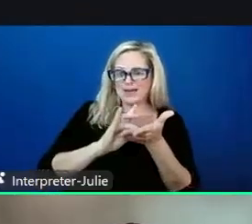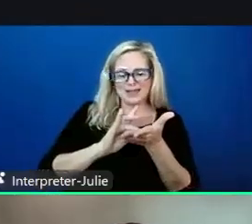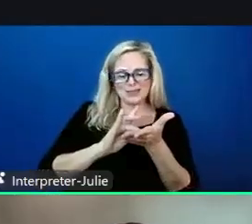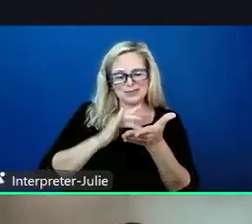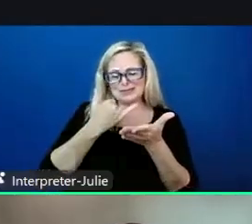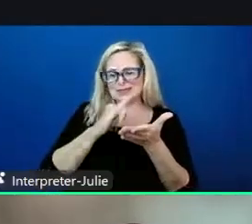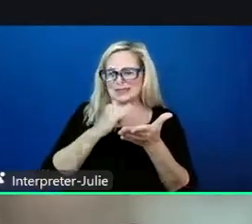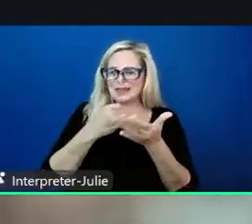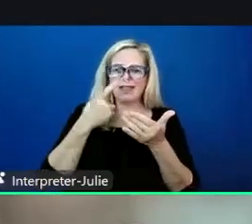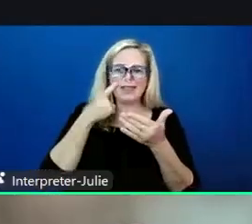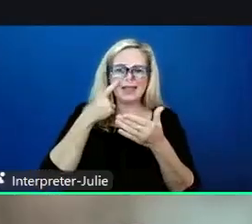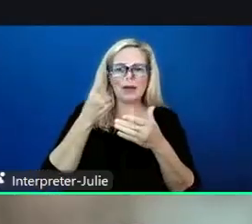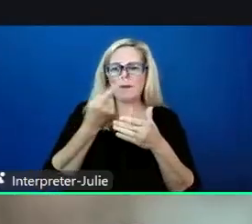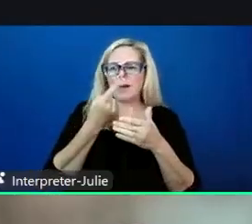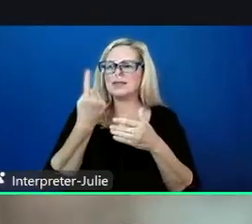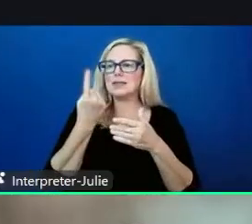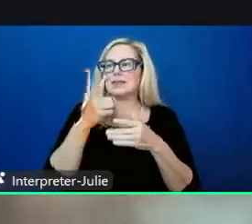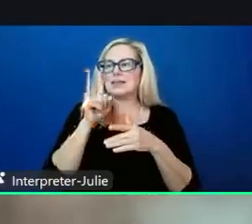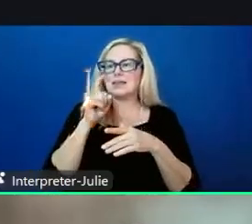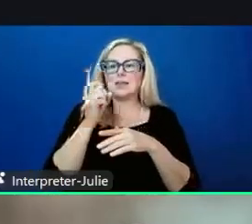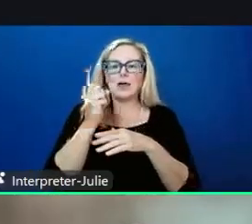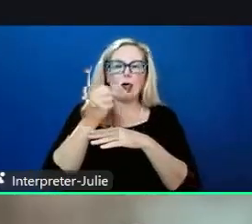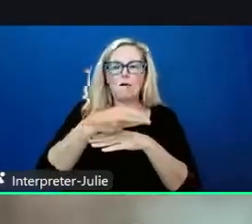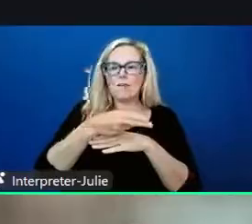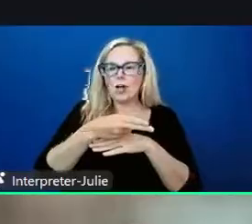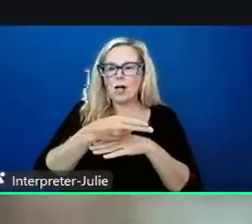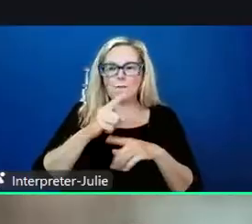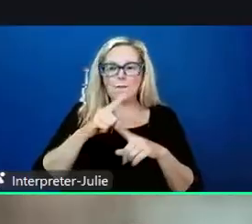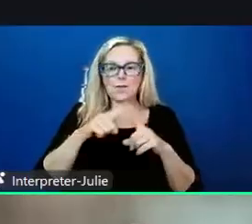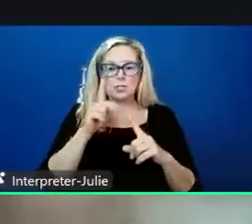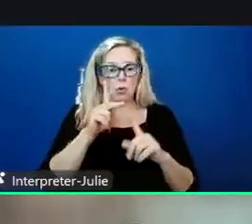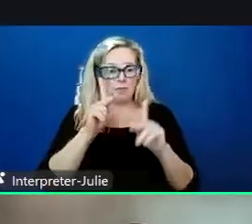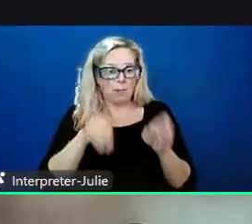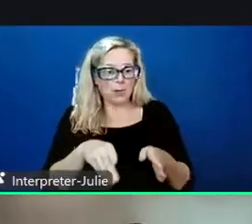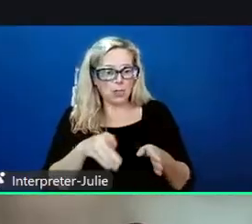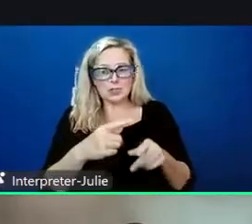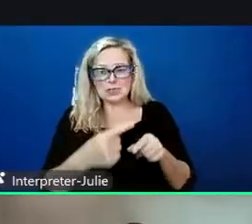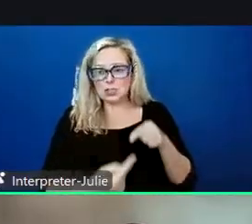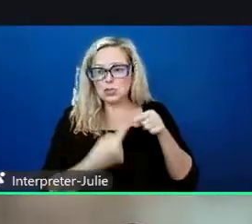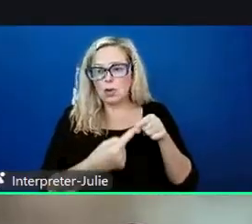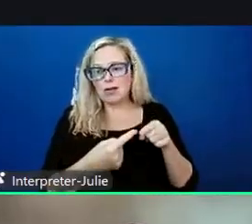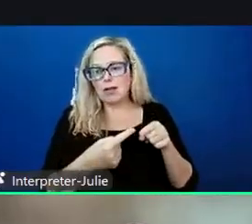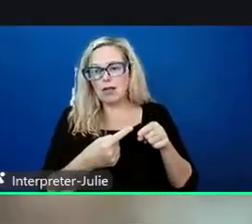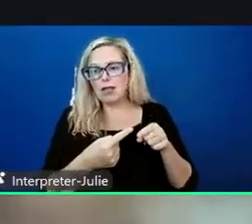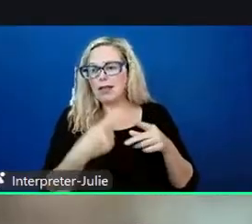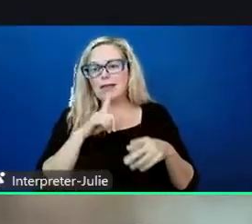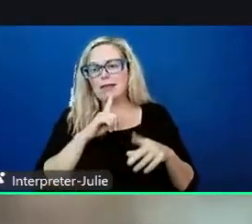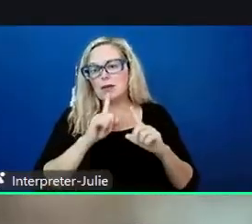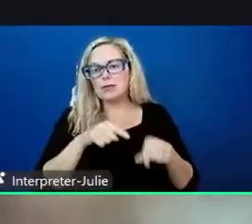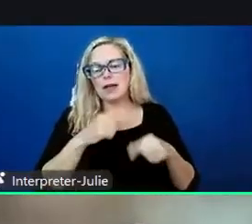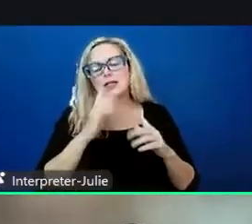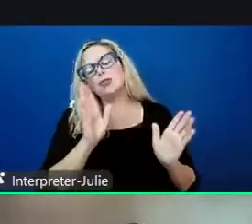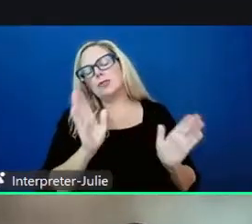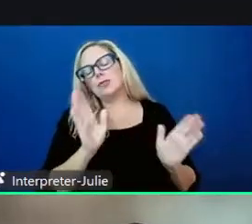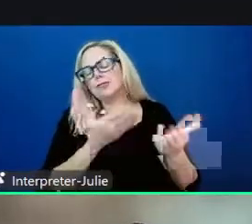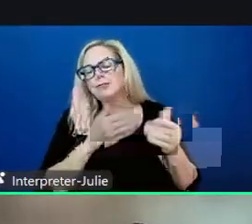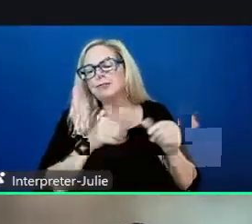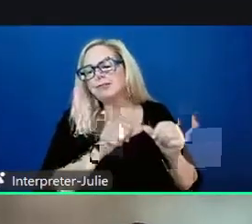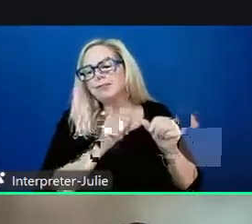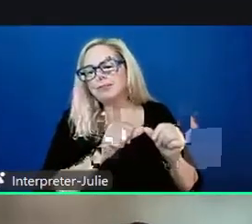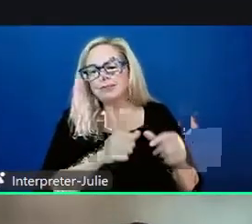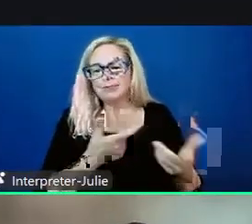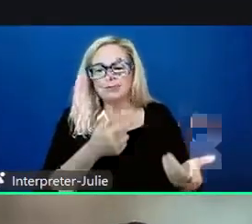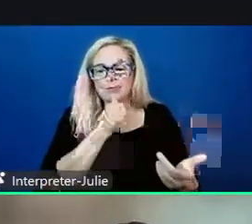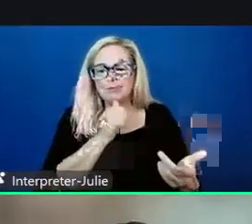to overcome. So when students struggle, the default assumption is you just need to push harder, instead of asking, what is the system requiring